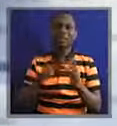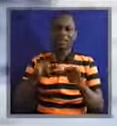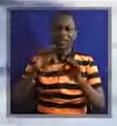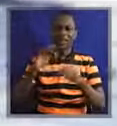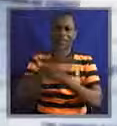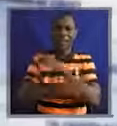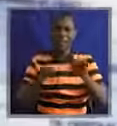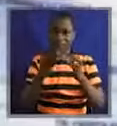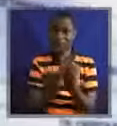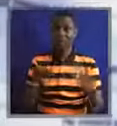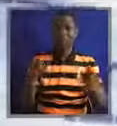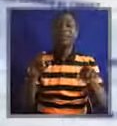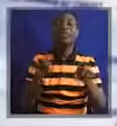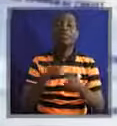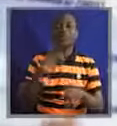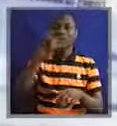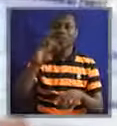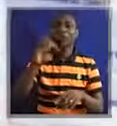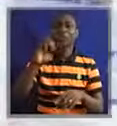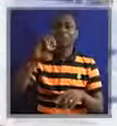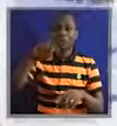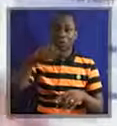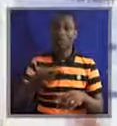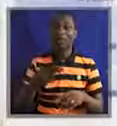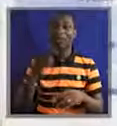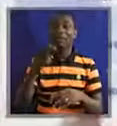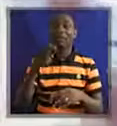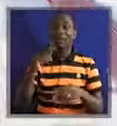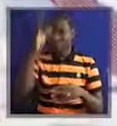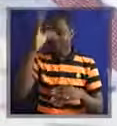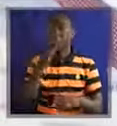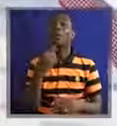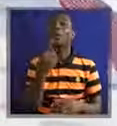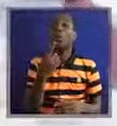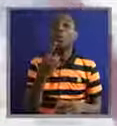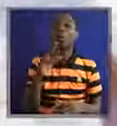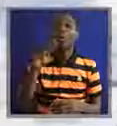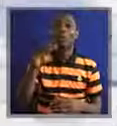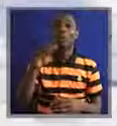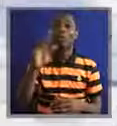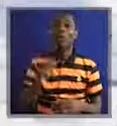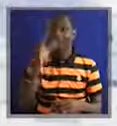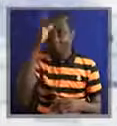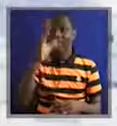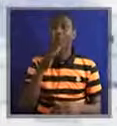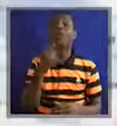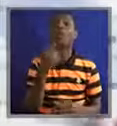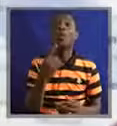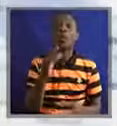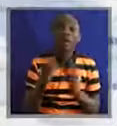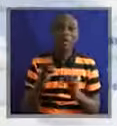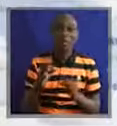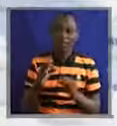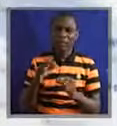Mary se tresi sa ebusua santi no enyina and someone who will be a CC year was a abusia ahoro